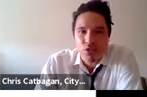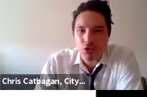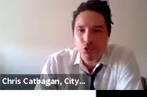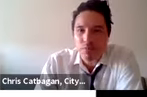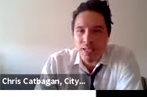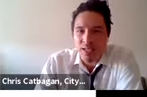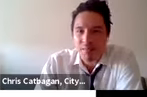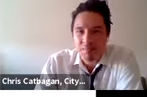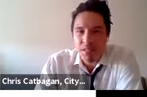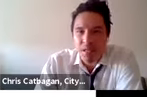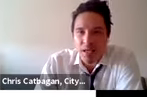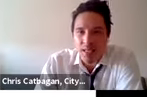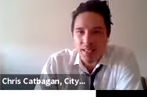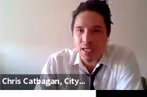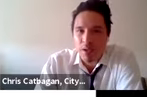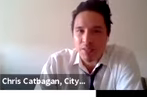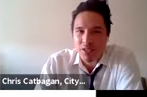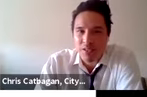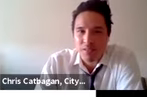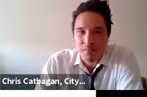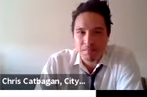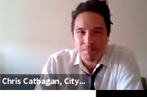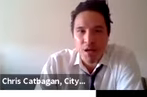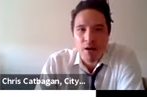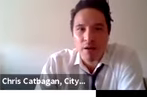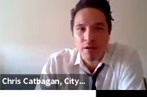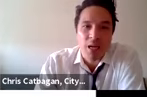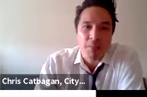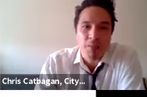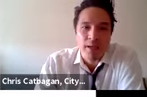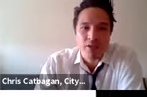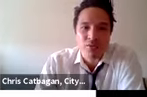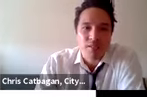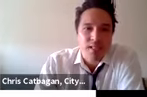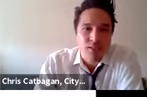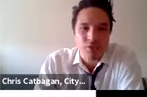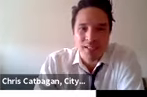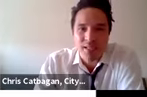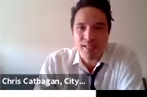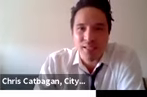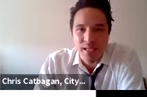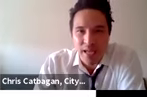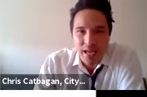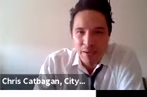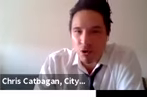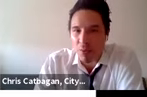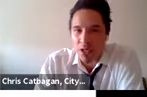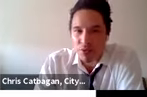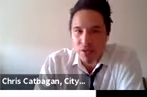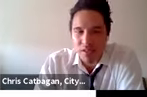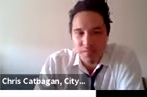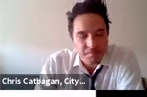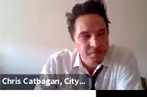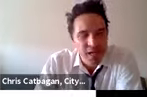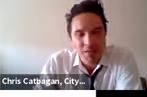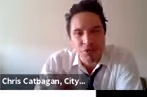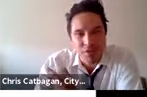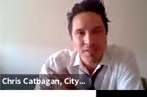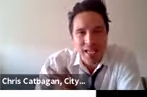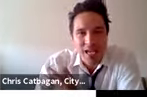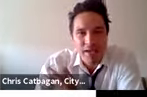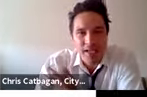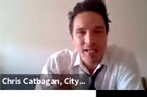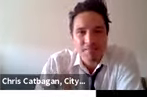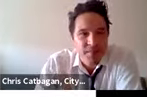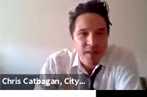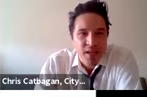newsletters, social media, and city web pages. Hard copy mailers were sent to residents and property owners. I